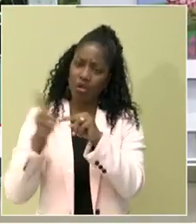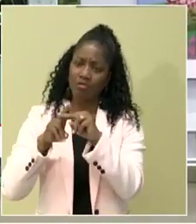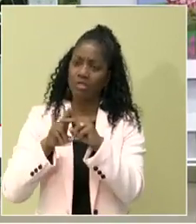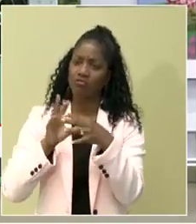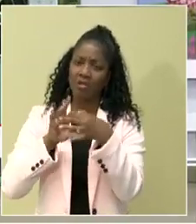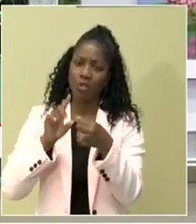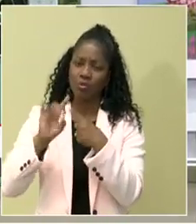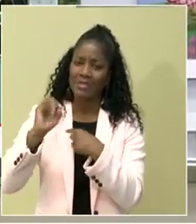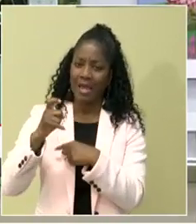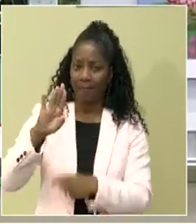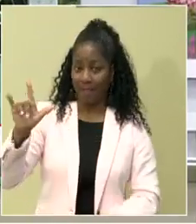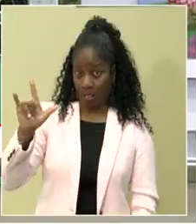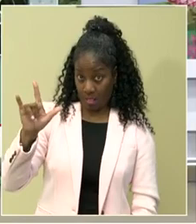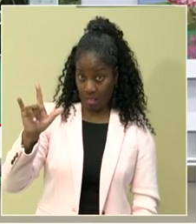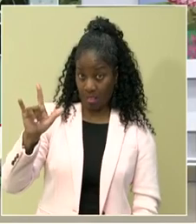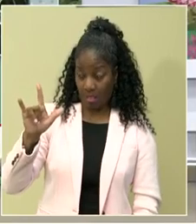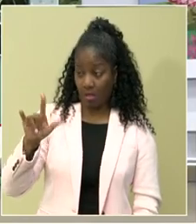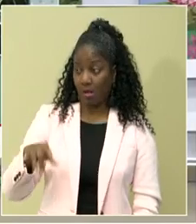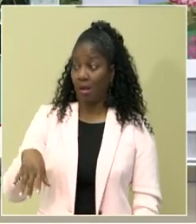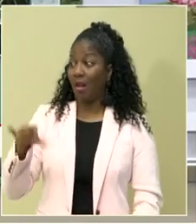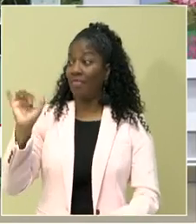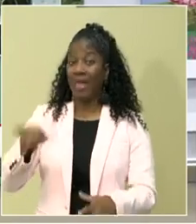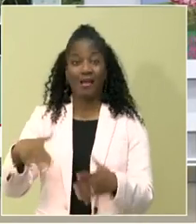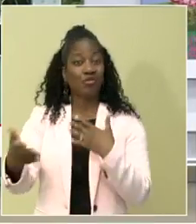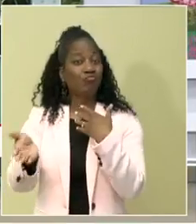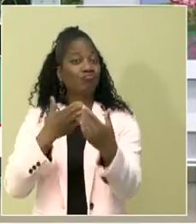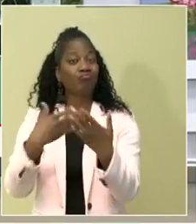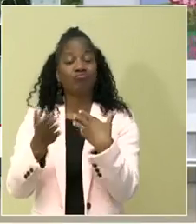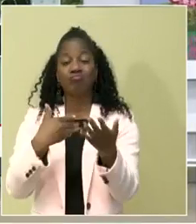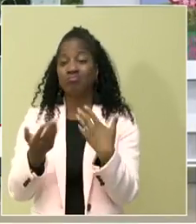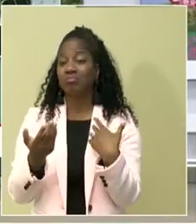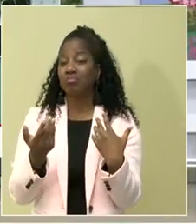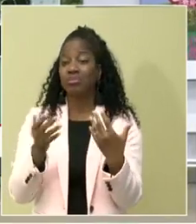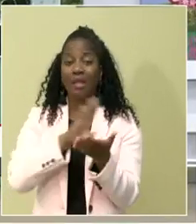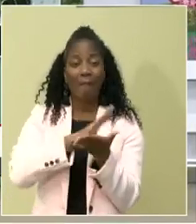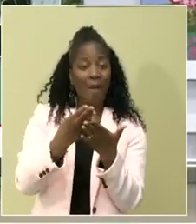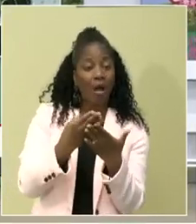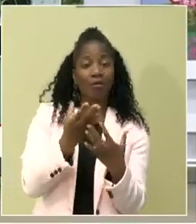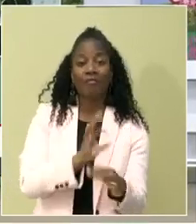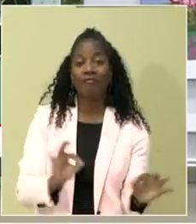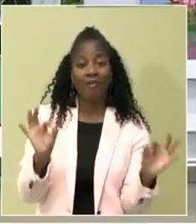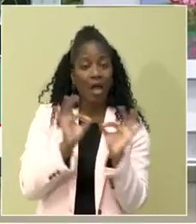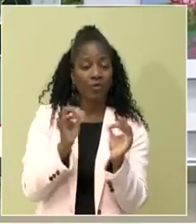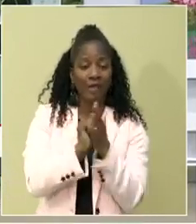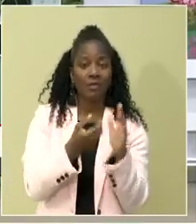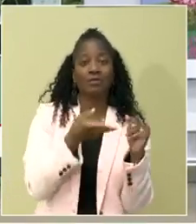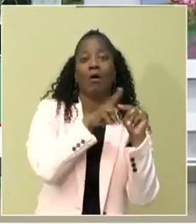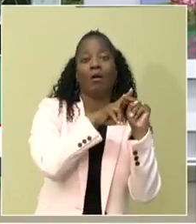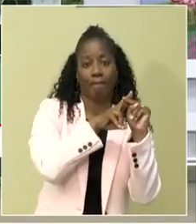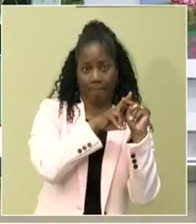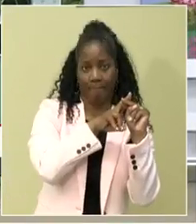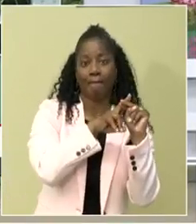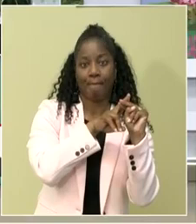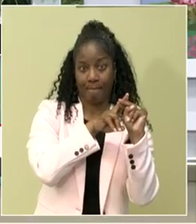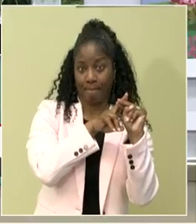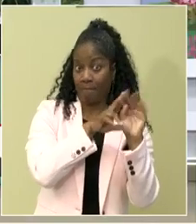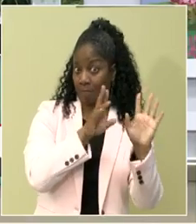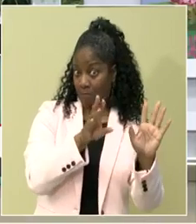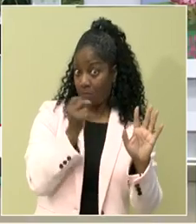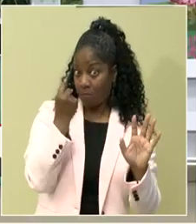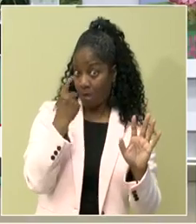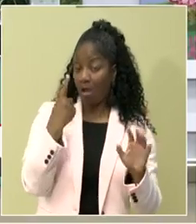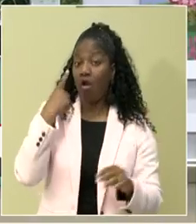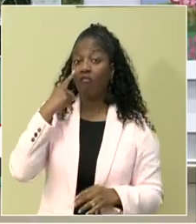in their tax bill. That's regardless of the amount of the value that has gone up.